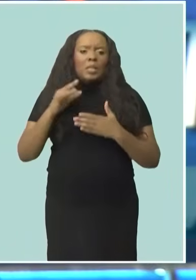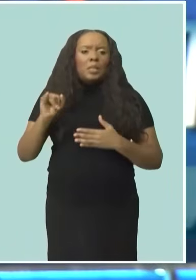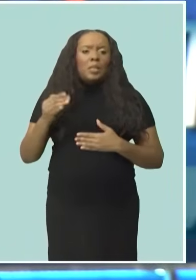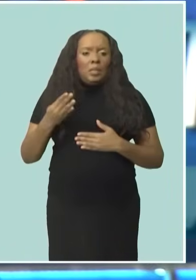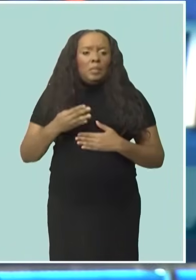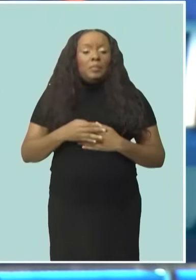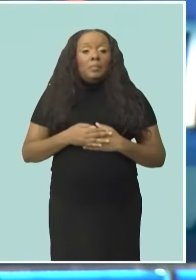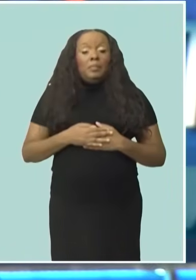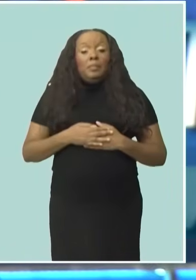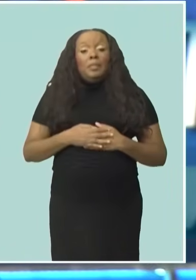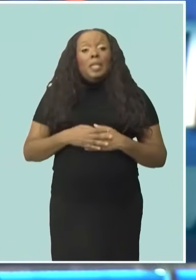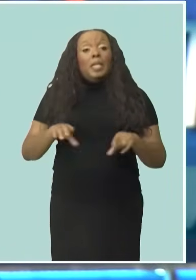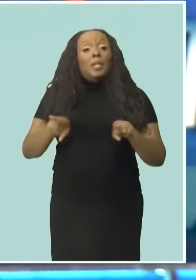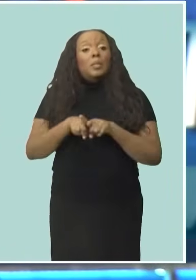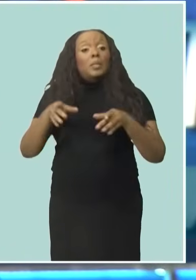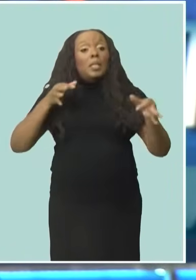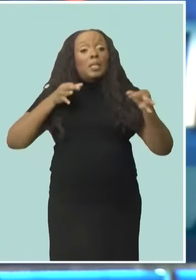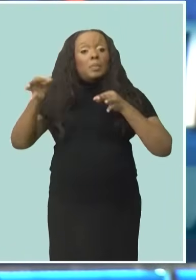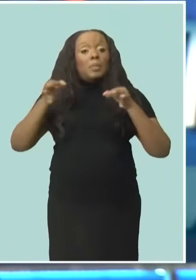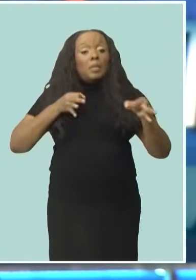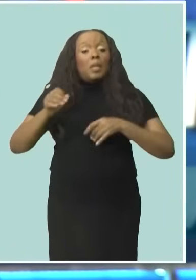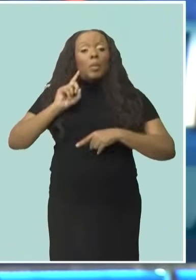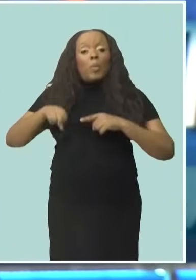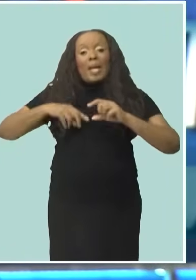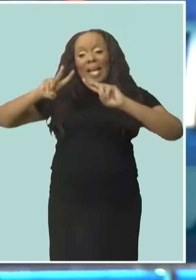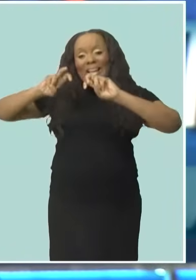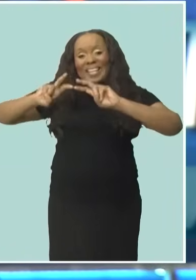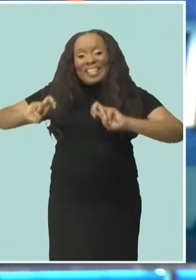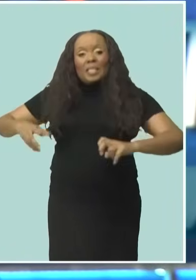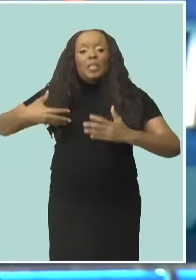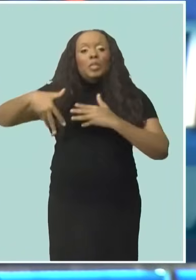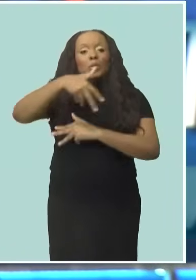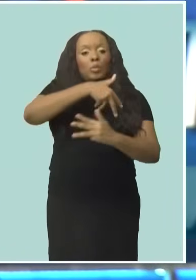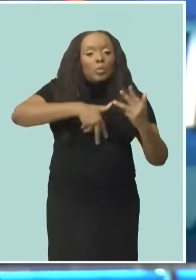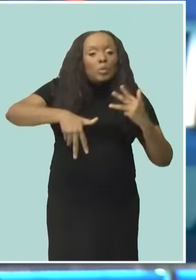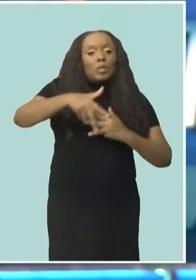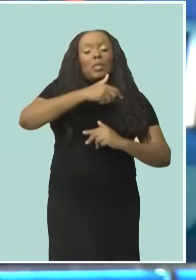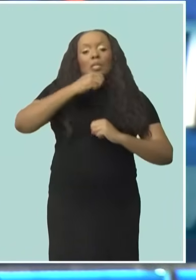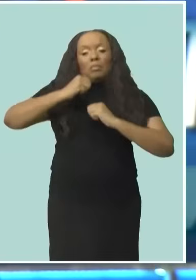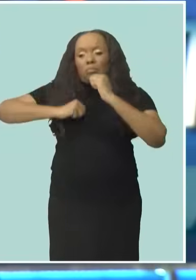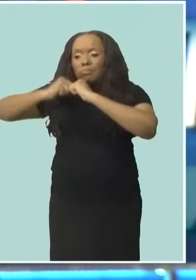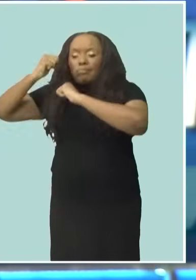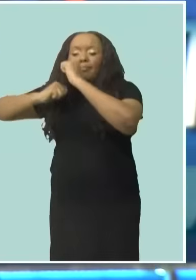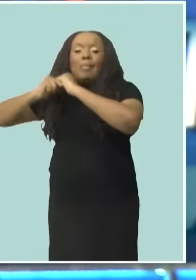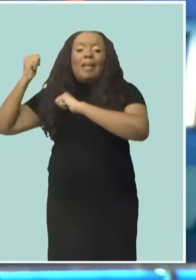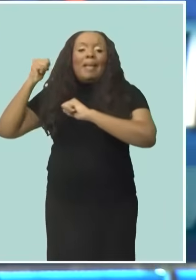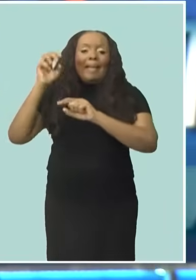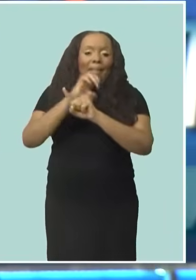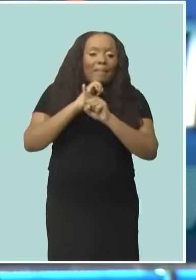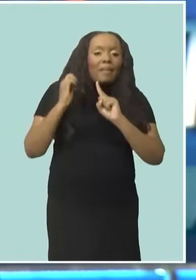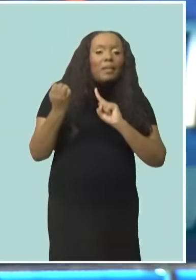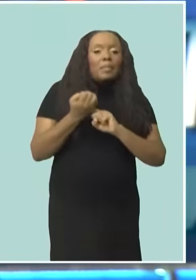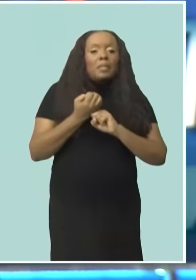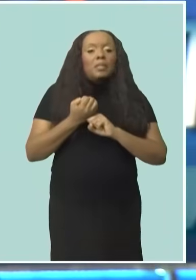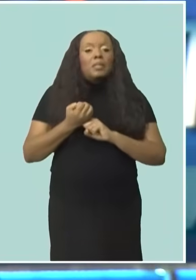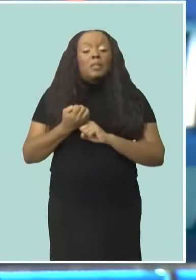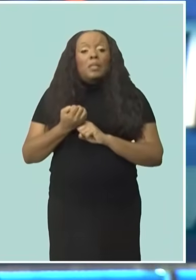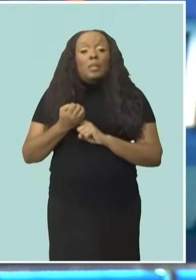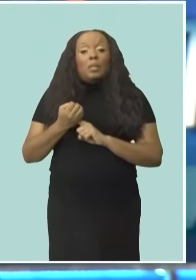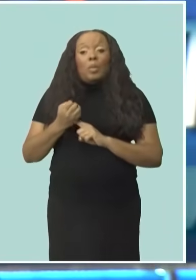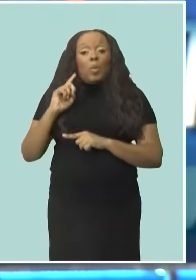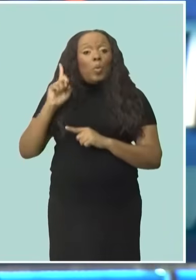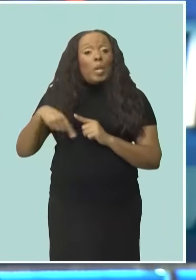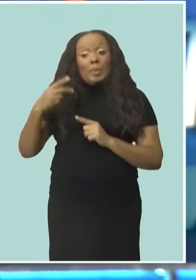Beryl further explains that when assessing the social, productive, infrastructural and environment sectors, the results